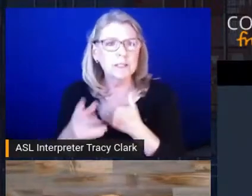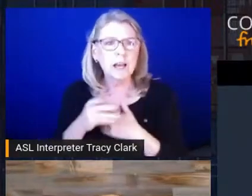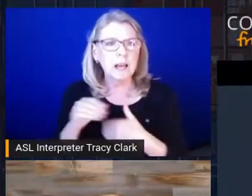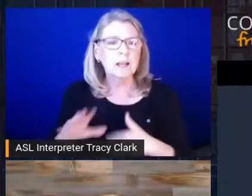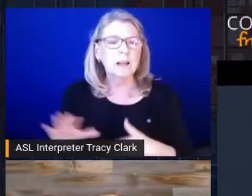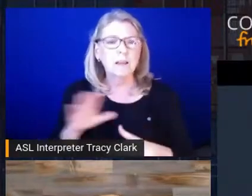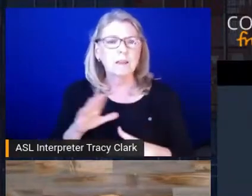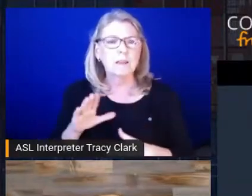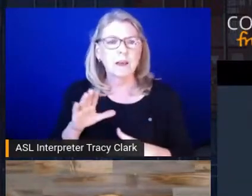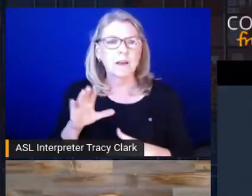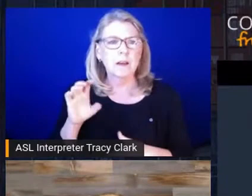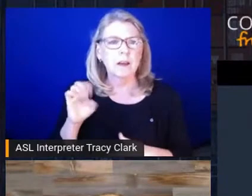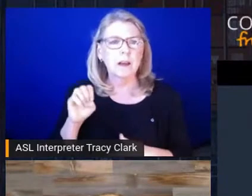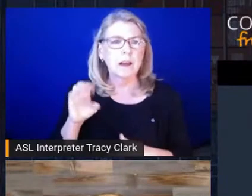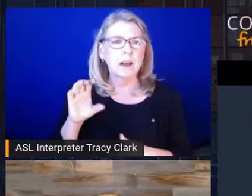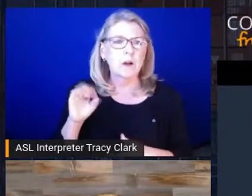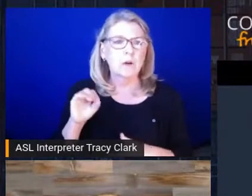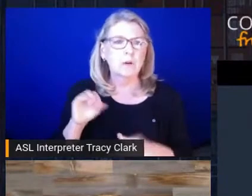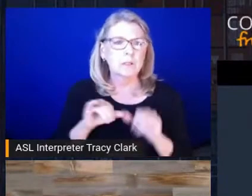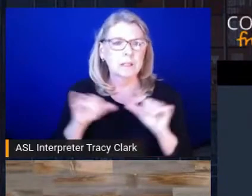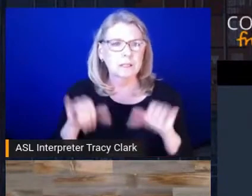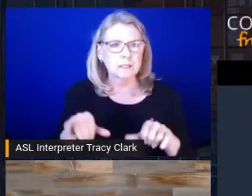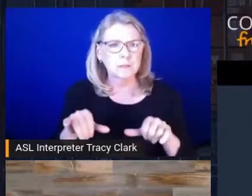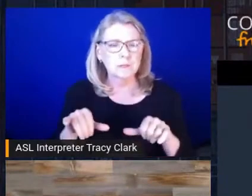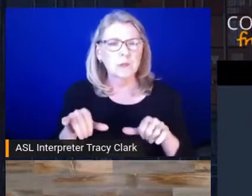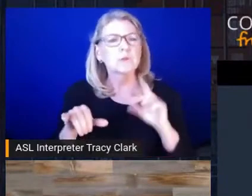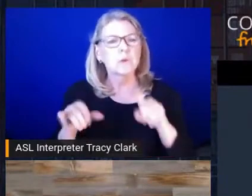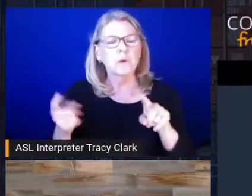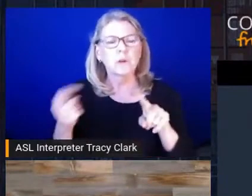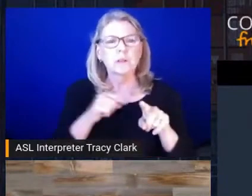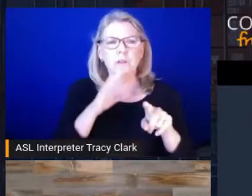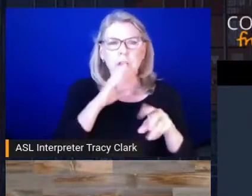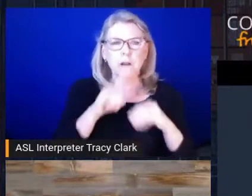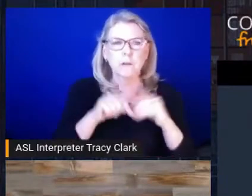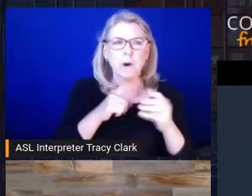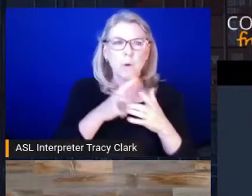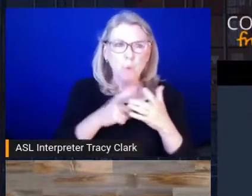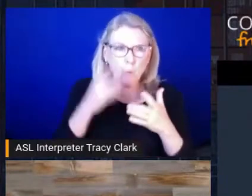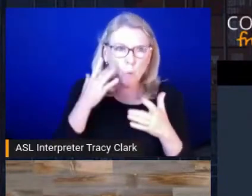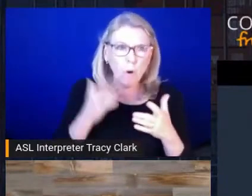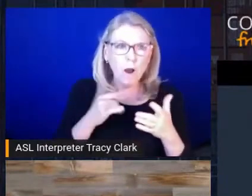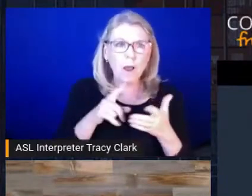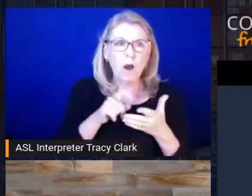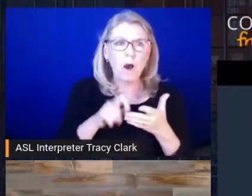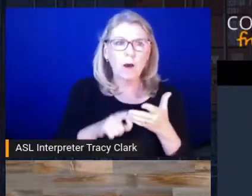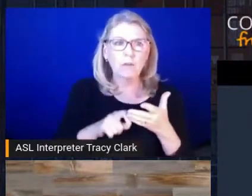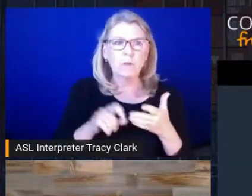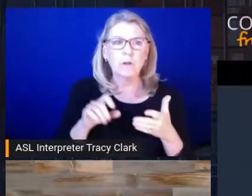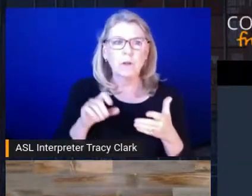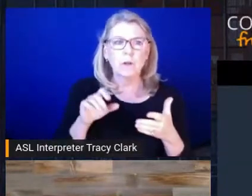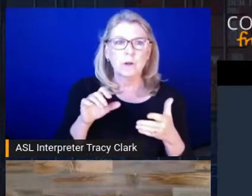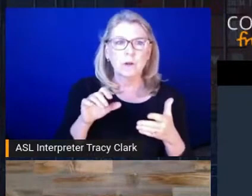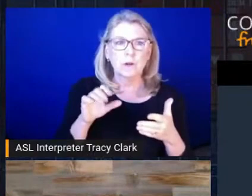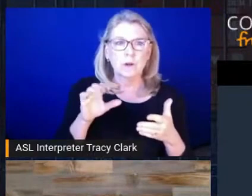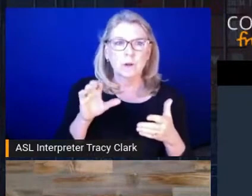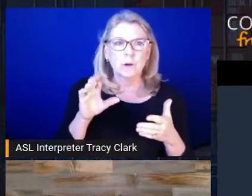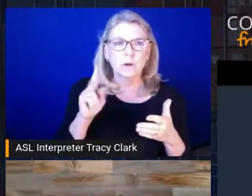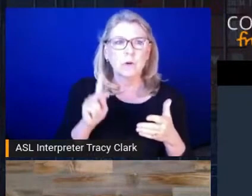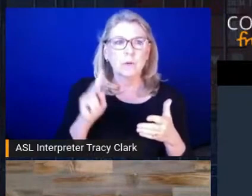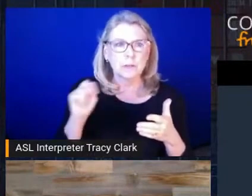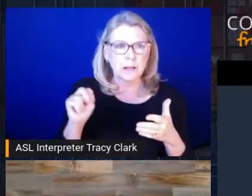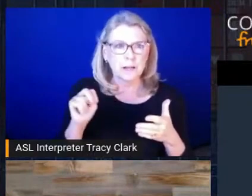So let's dive a little deeper into why authoring Kubernetes manifests is hard, or at least harder than it can